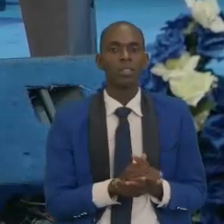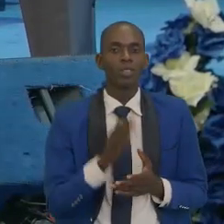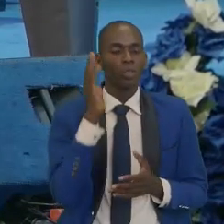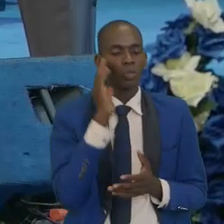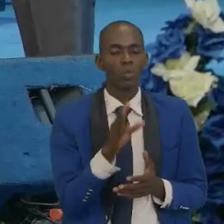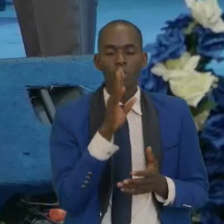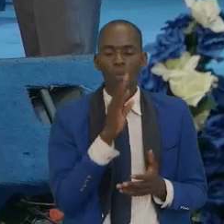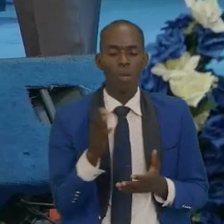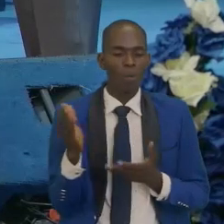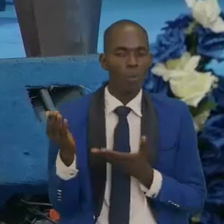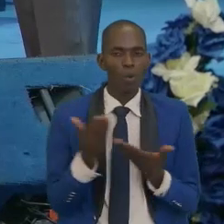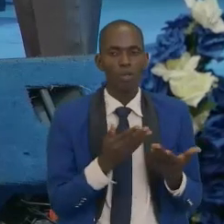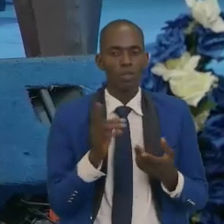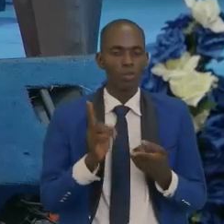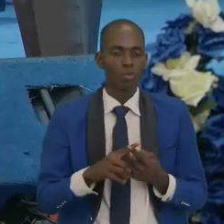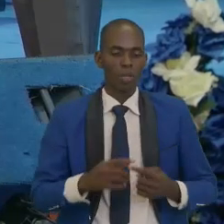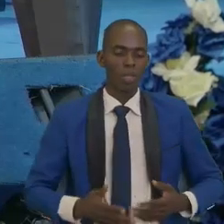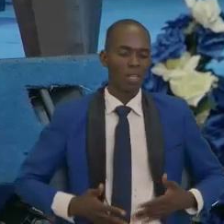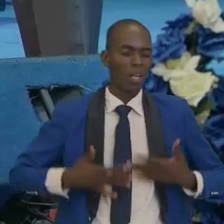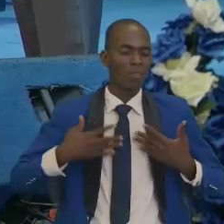into life eternal,